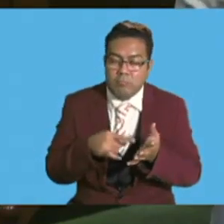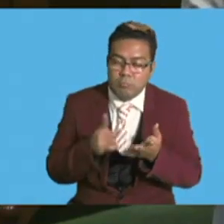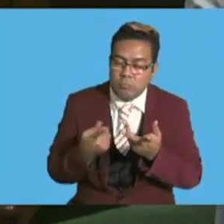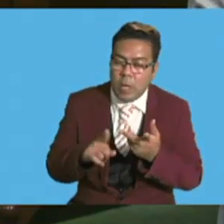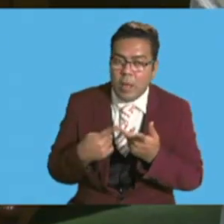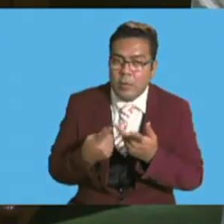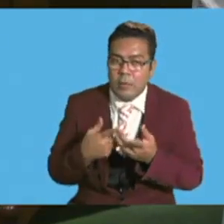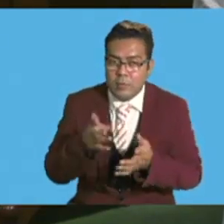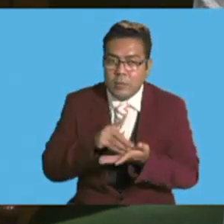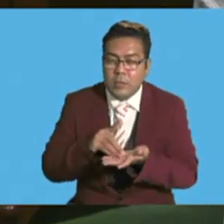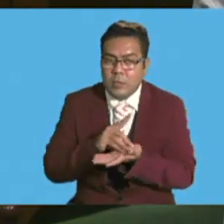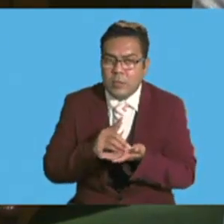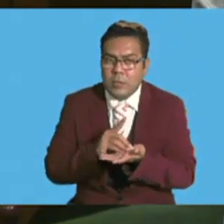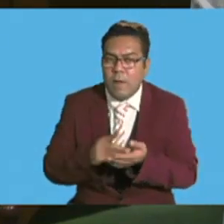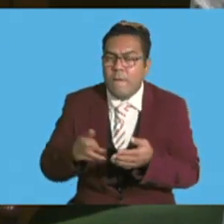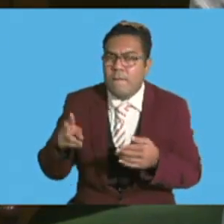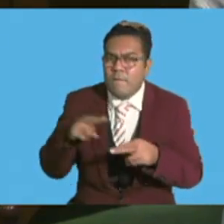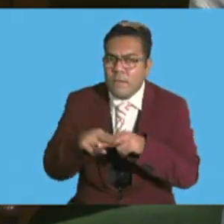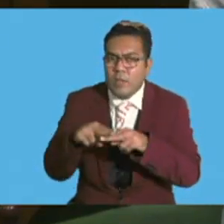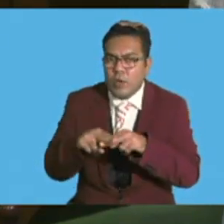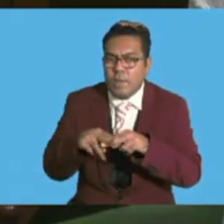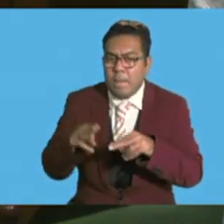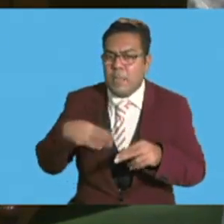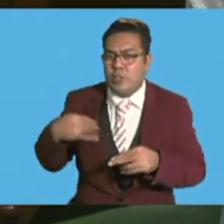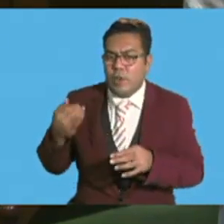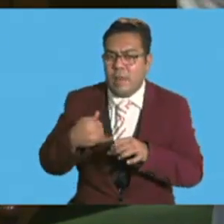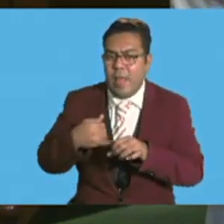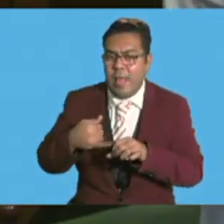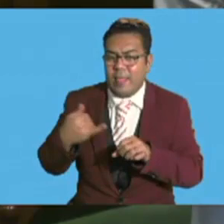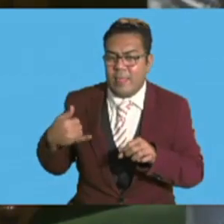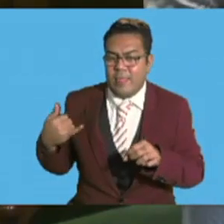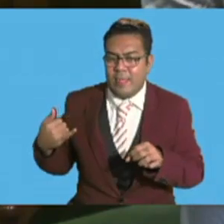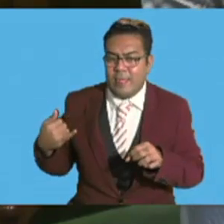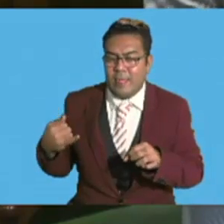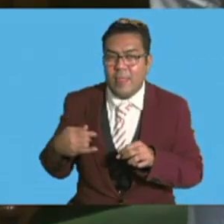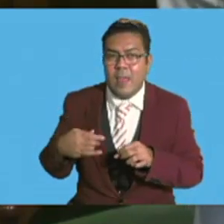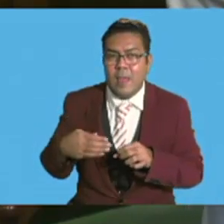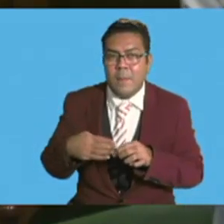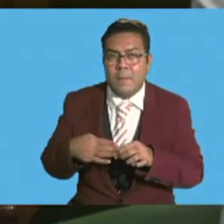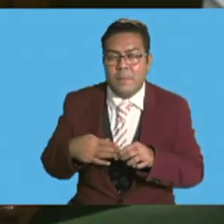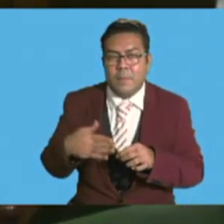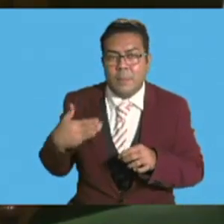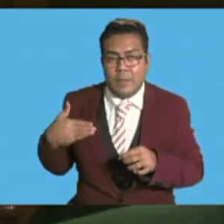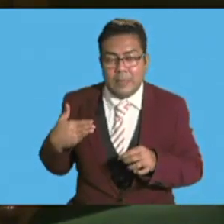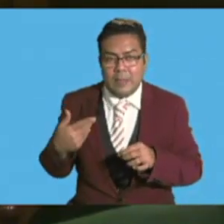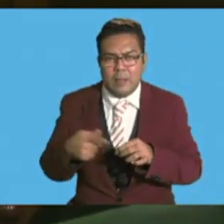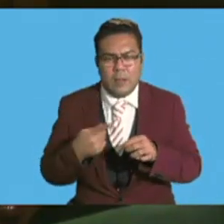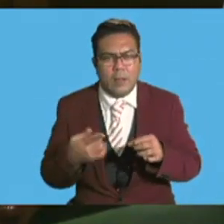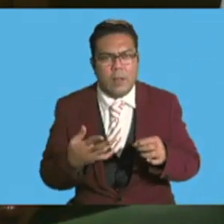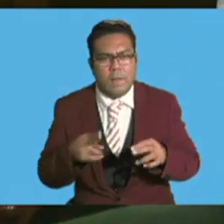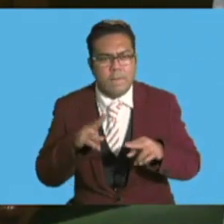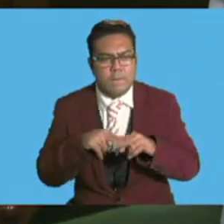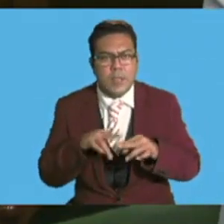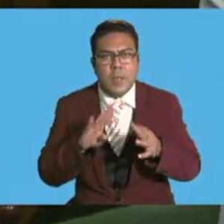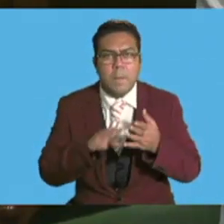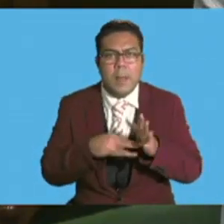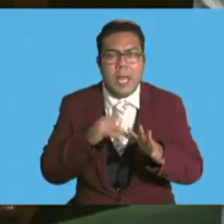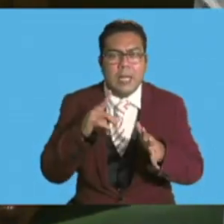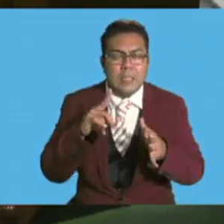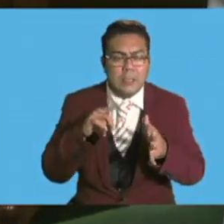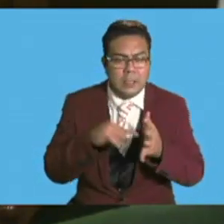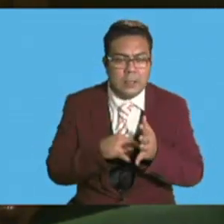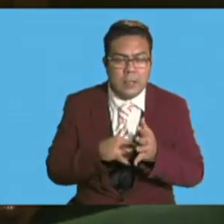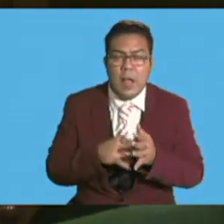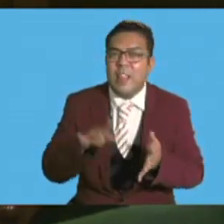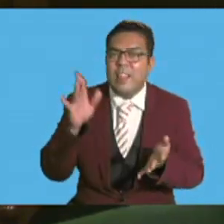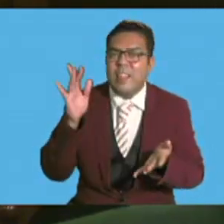achieved a significant milestone last month when the Ministry of Health and Medical Services Emergency Medical Assistance Team, FEMAT, became the 15th country to be declared